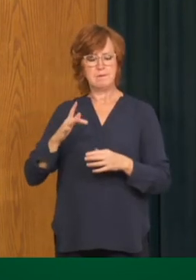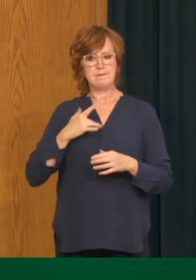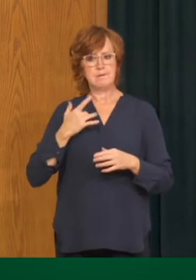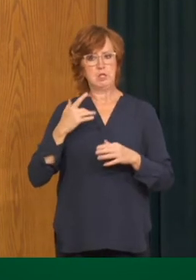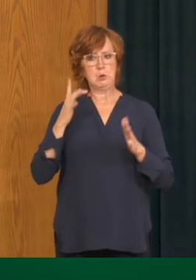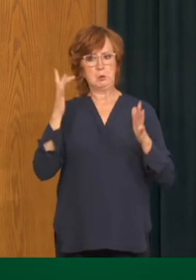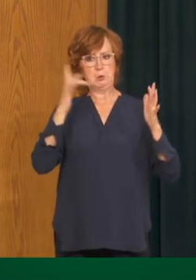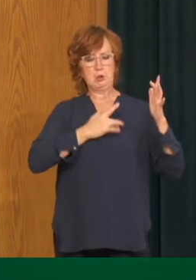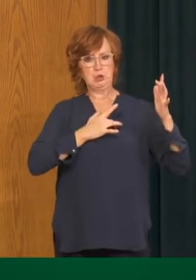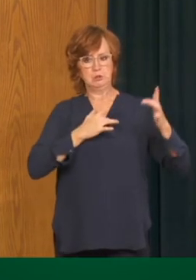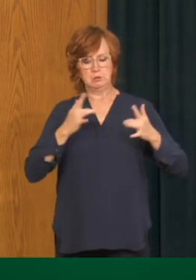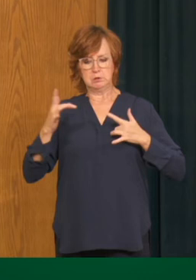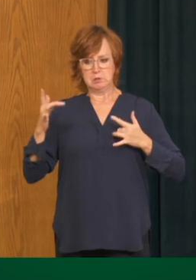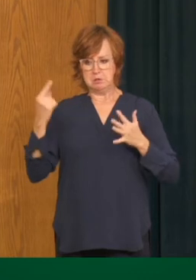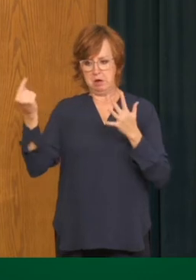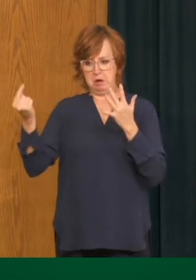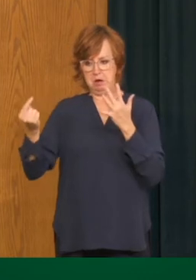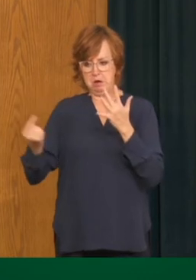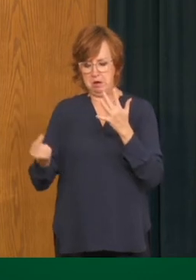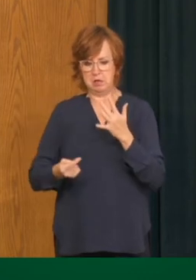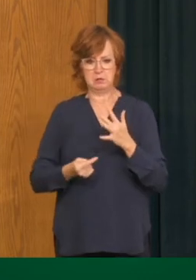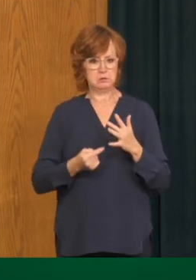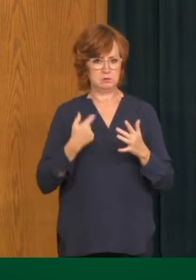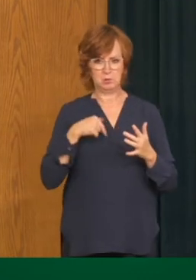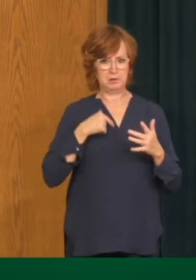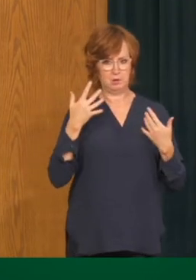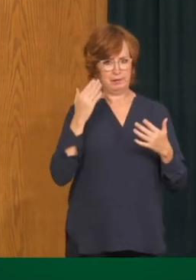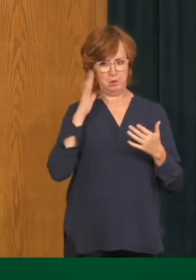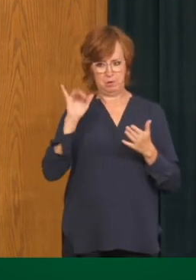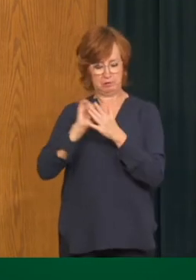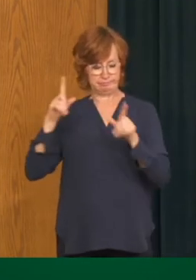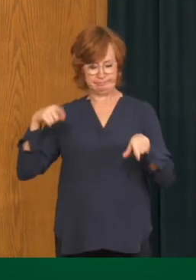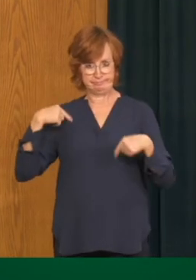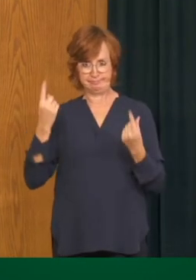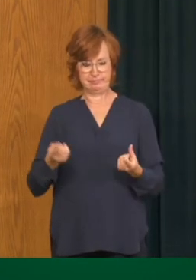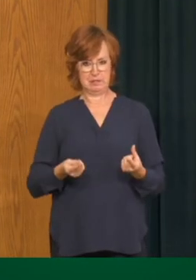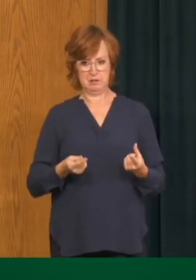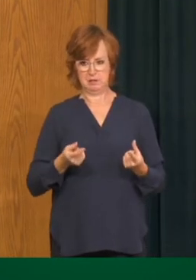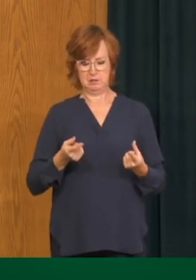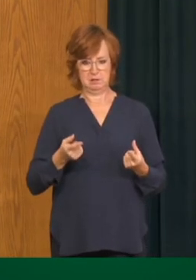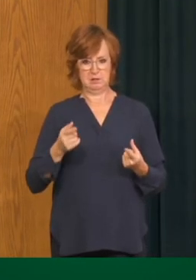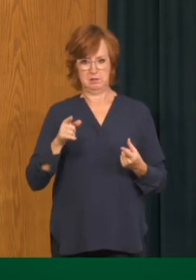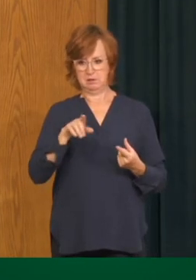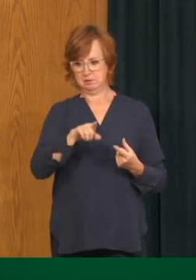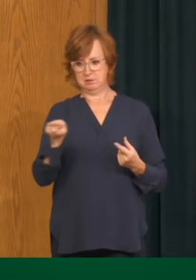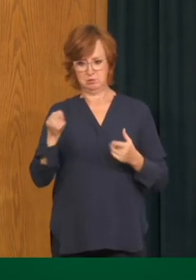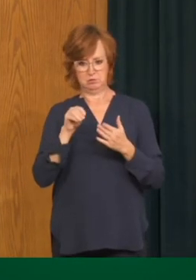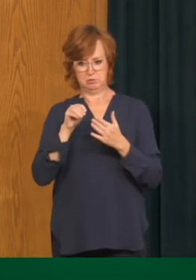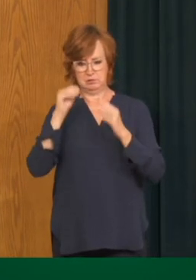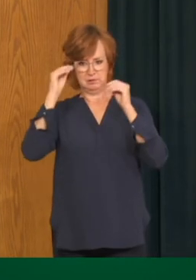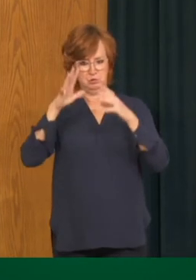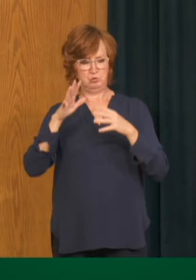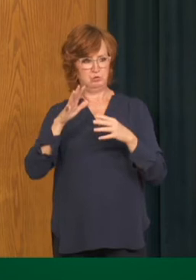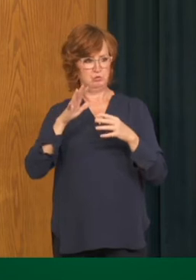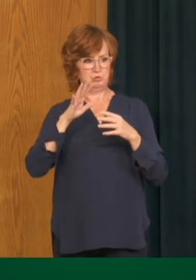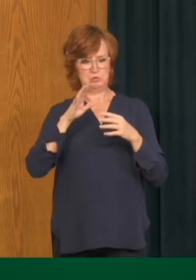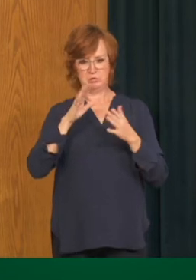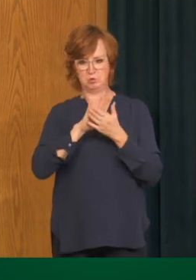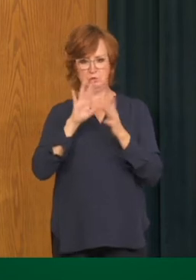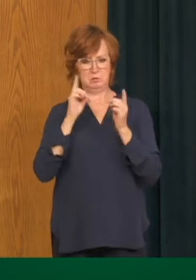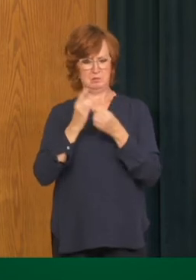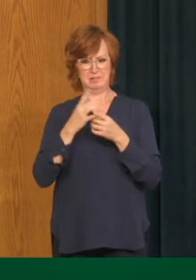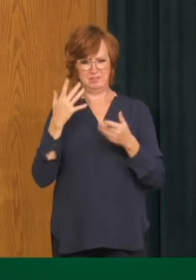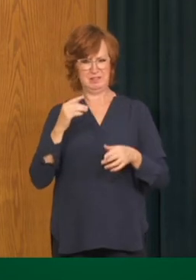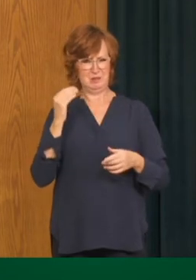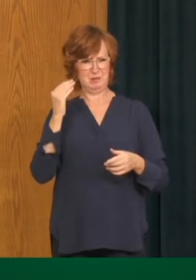many parents were concerned that there wasn't sufficient funding for schools to properly prepare for this weeks, even months